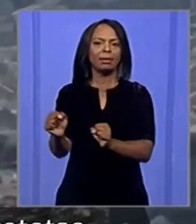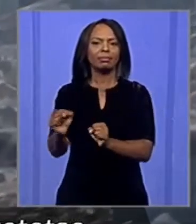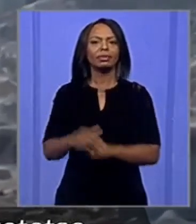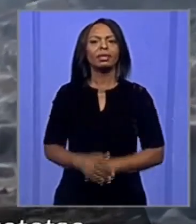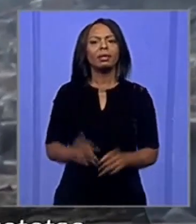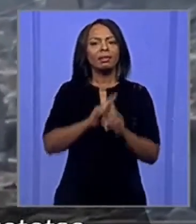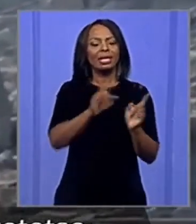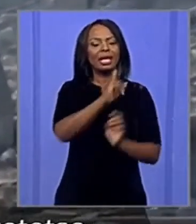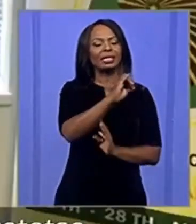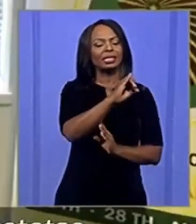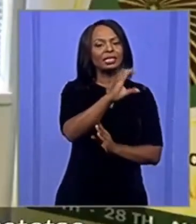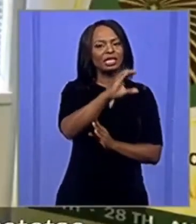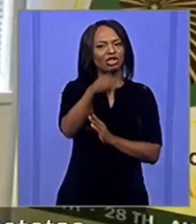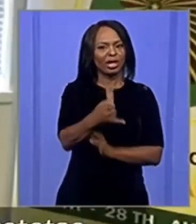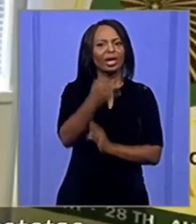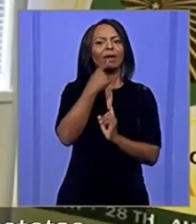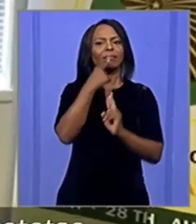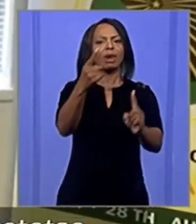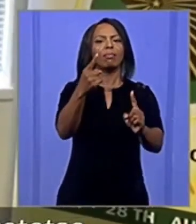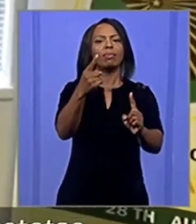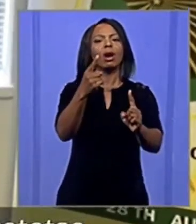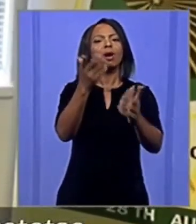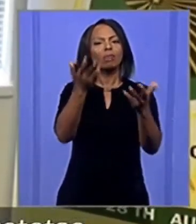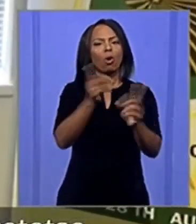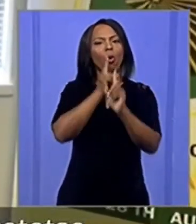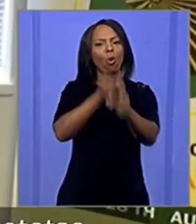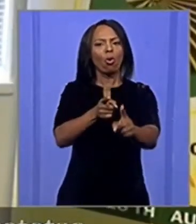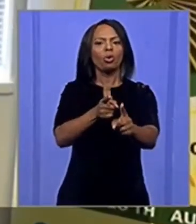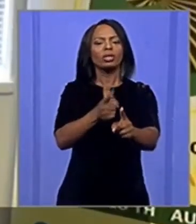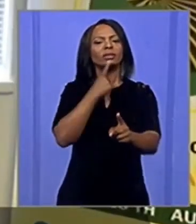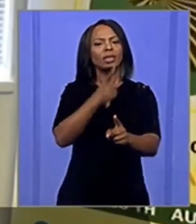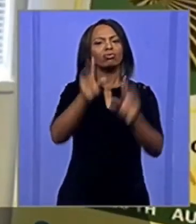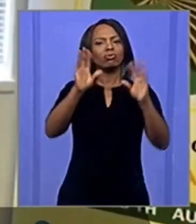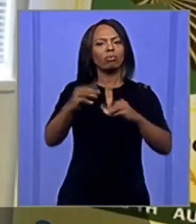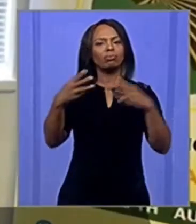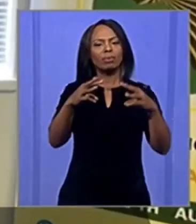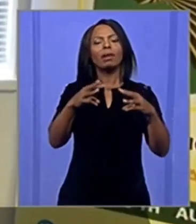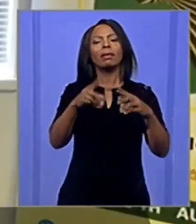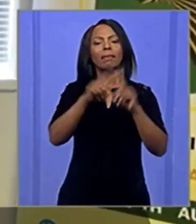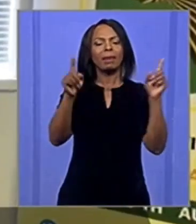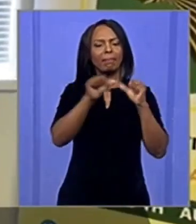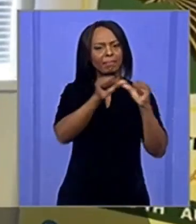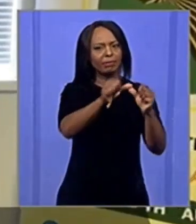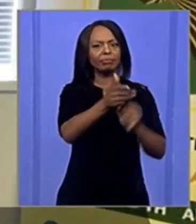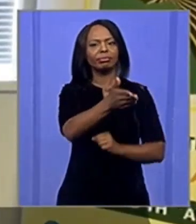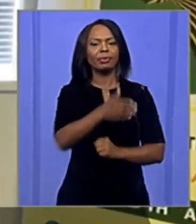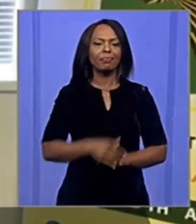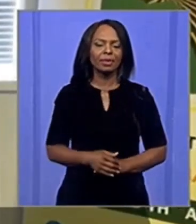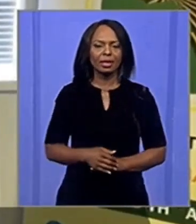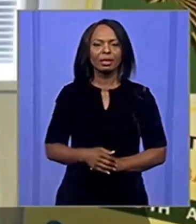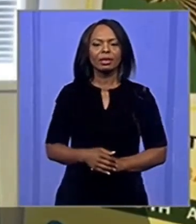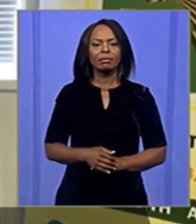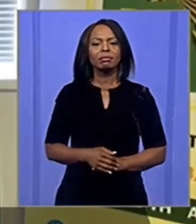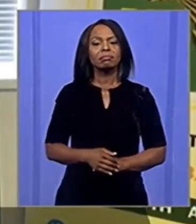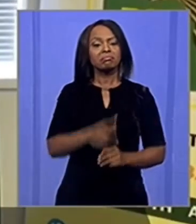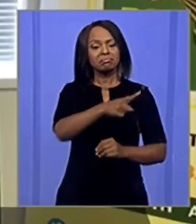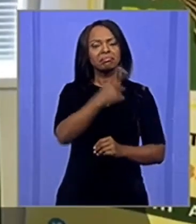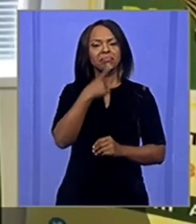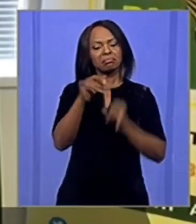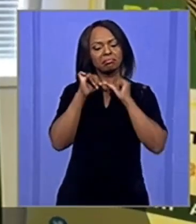ruling by the ICJ. The Israel regime made their intentions known that they will deliberately attack innocent civilians in